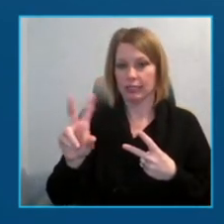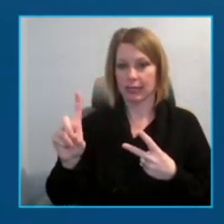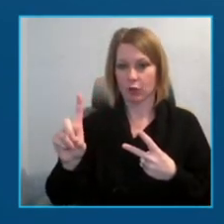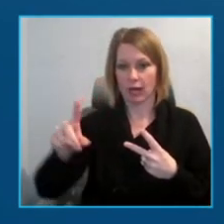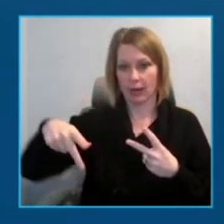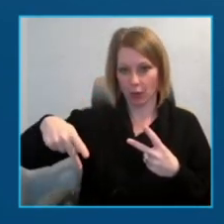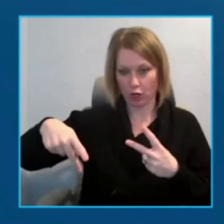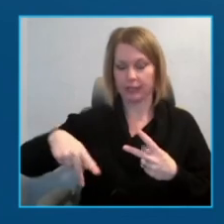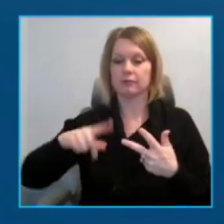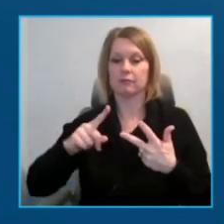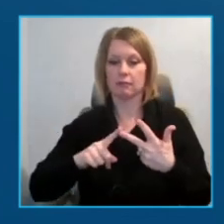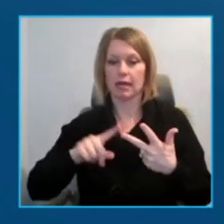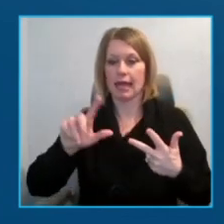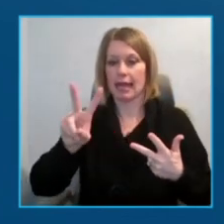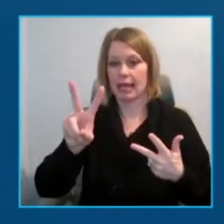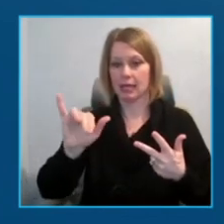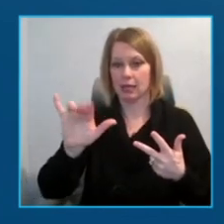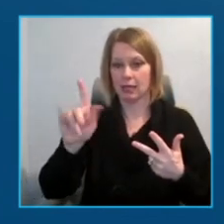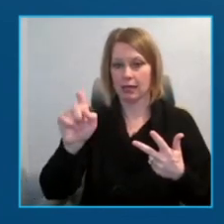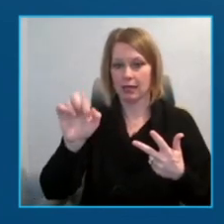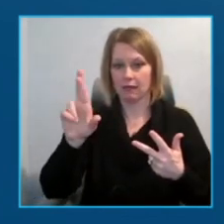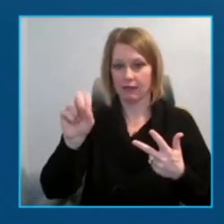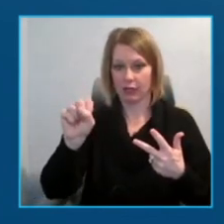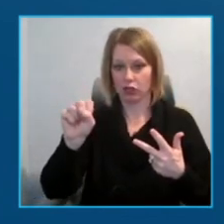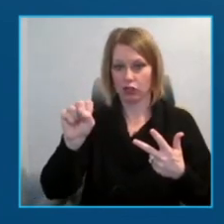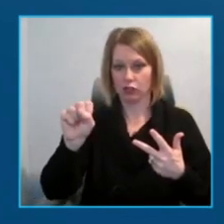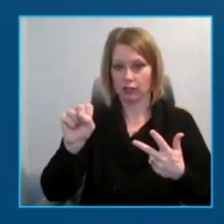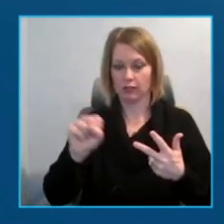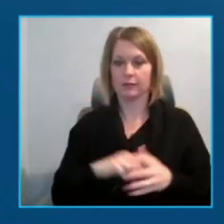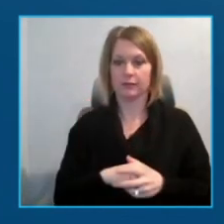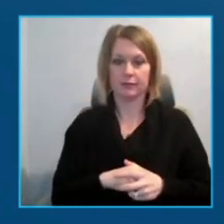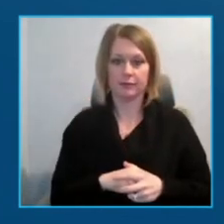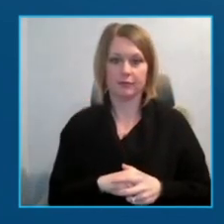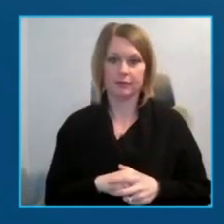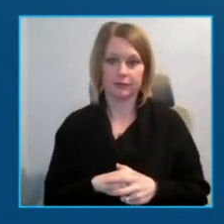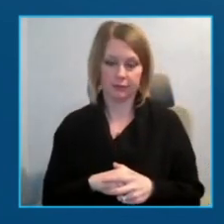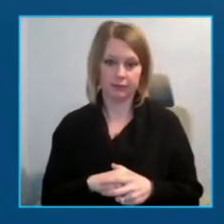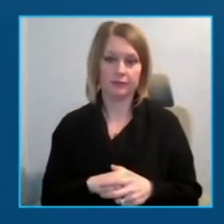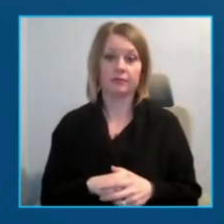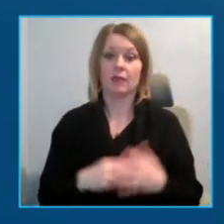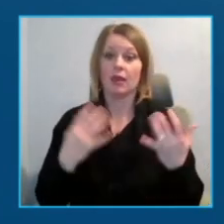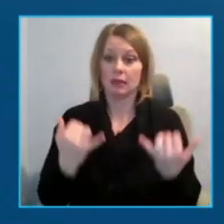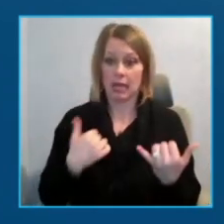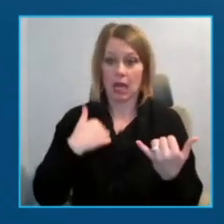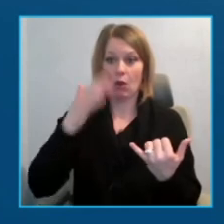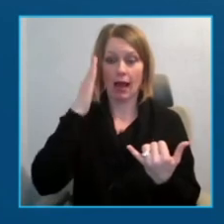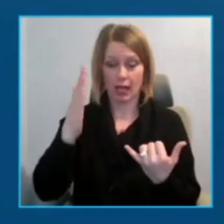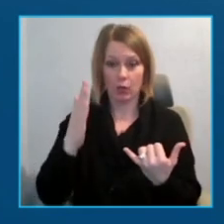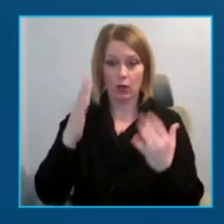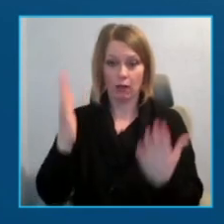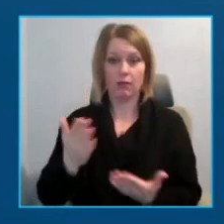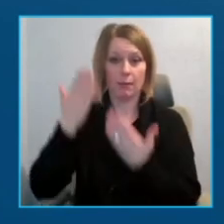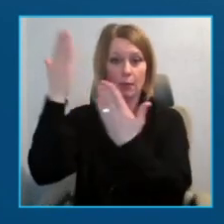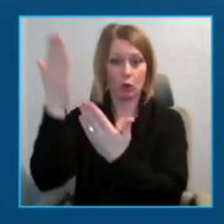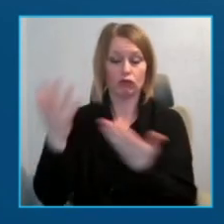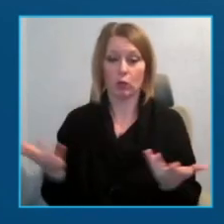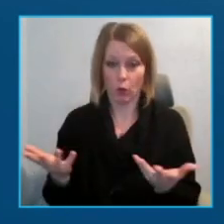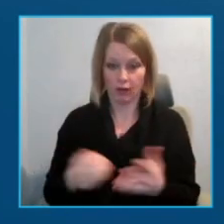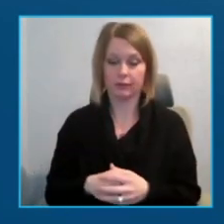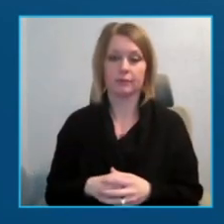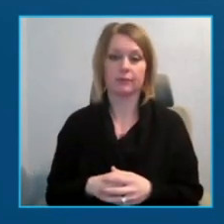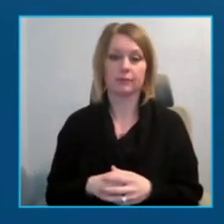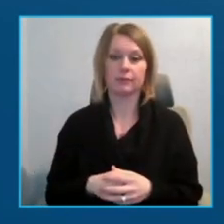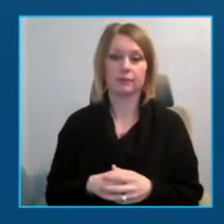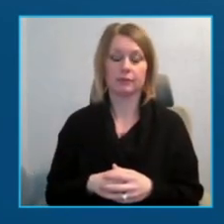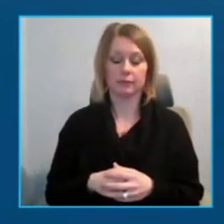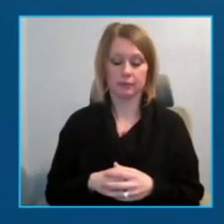Vickers. At this time, I'll restate the motion that is on the table. Then the motion is,